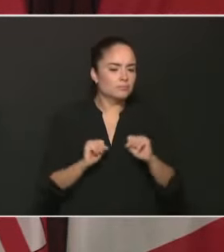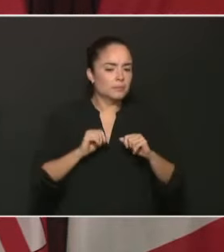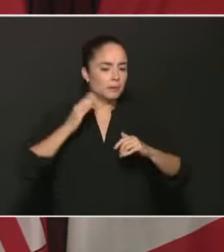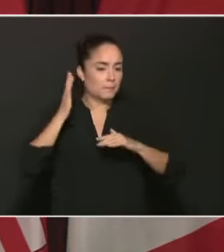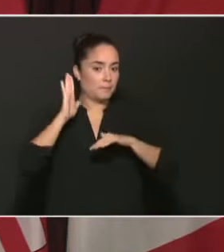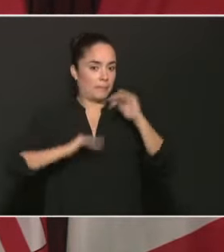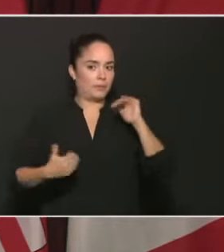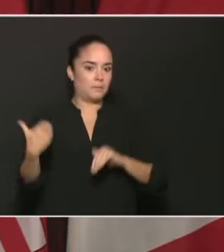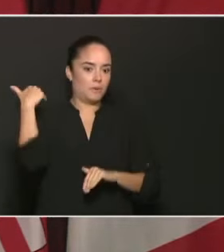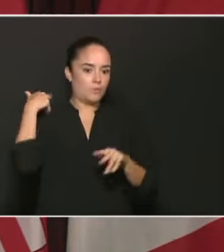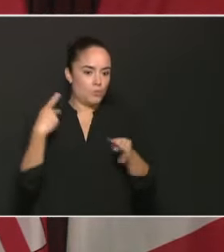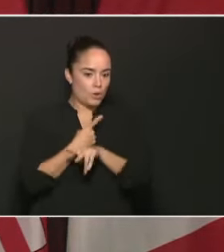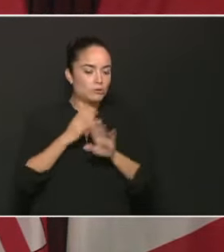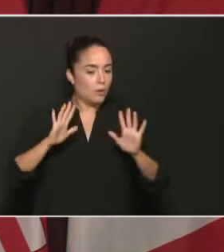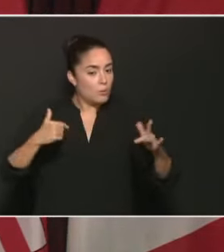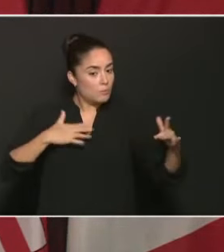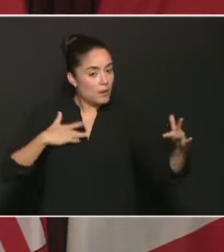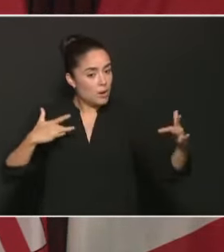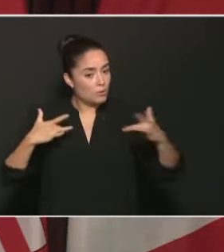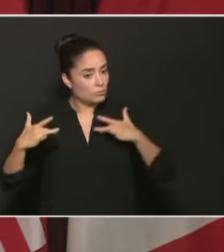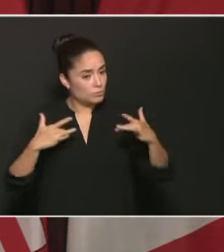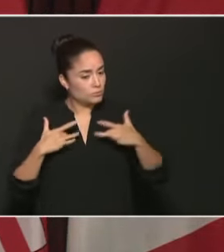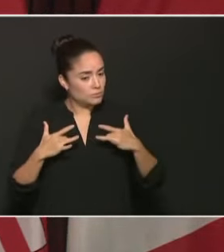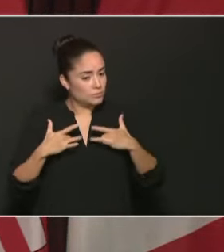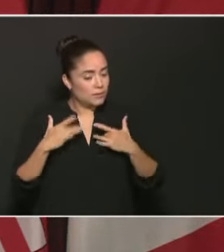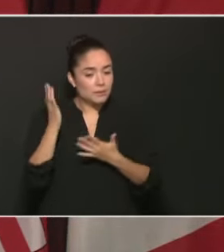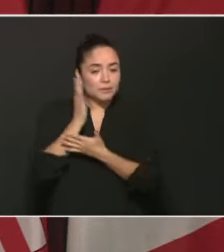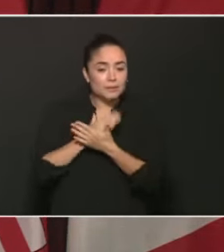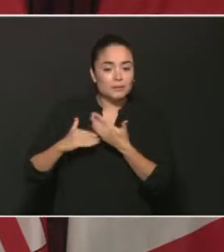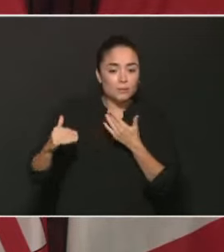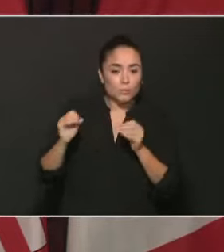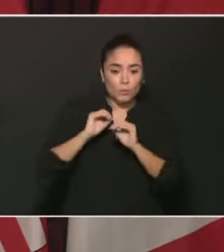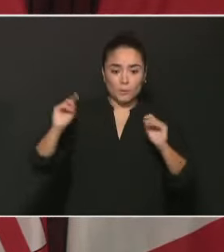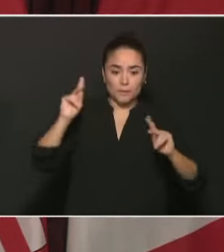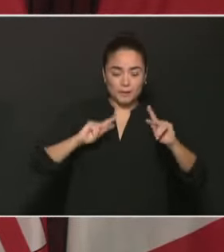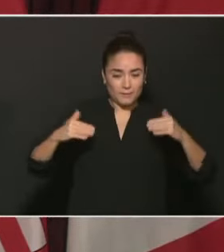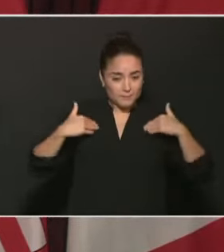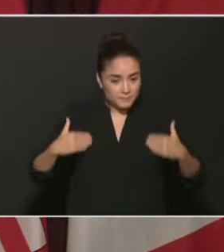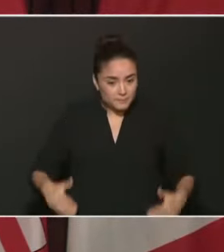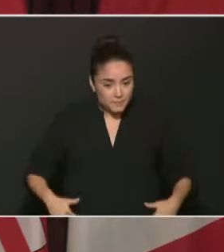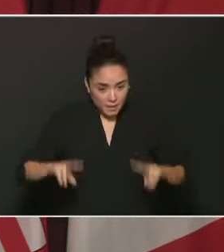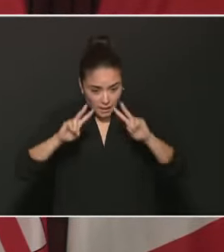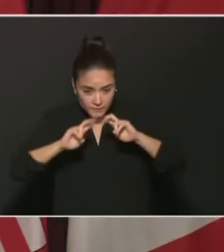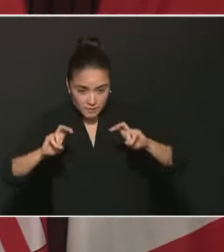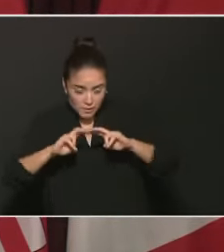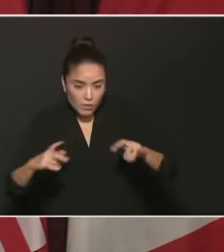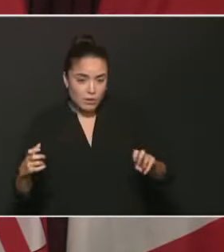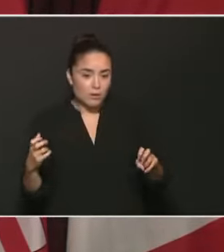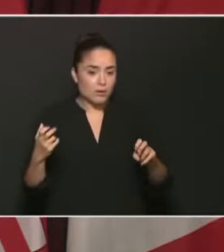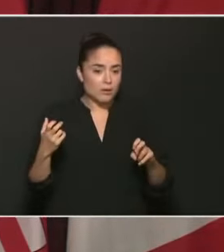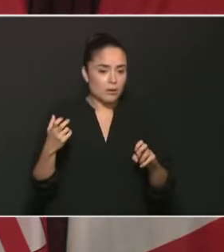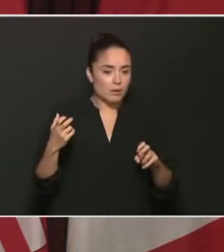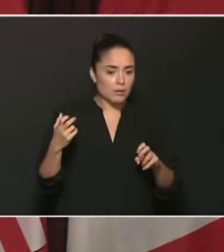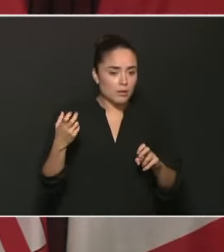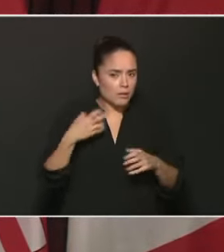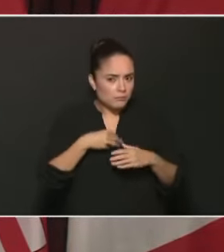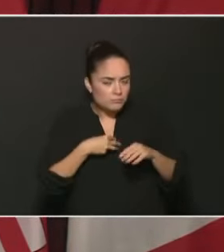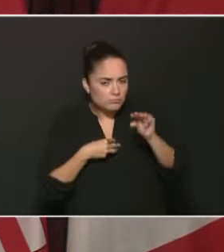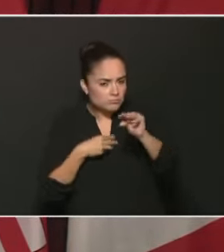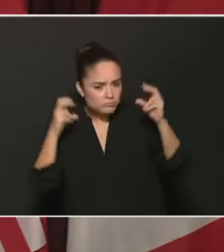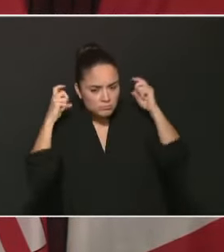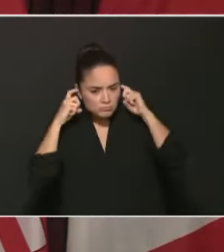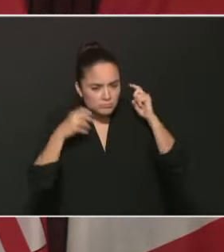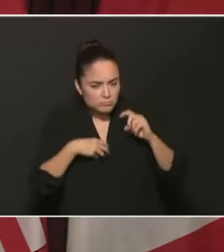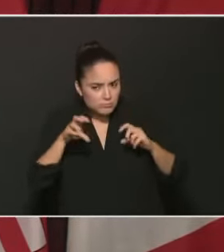in patients that have not had a physical exam, that have not had their heart or lungs listened to if they've had respiratory or